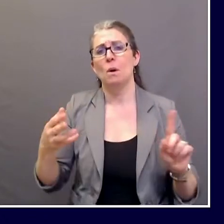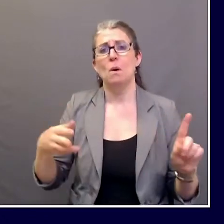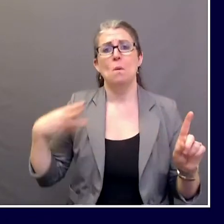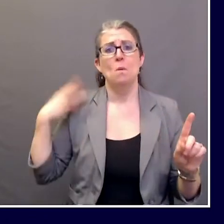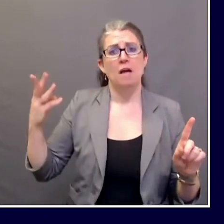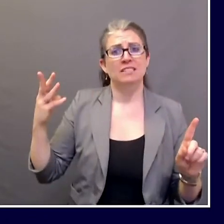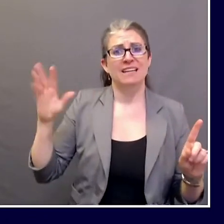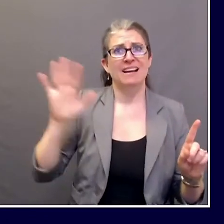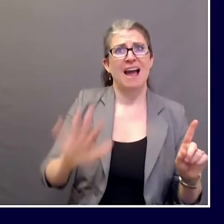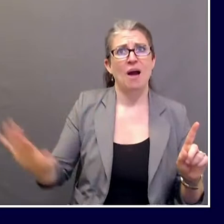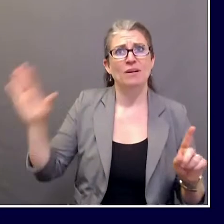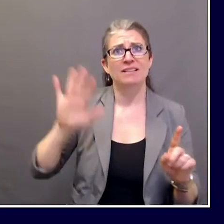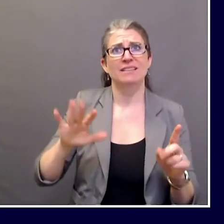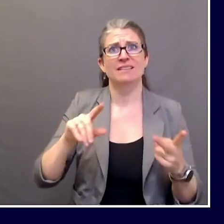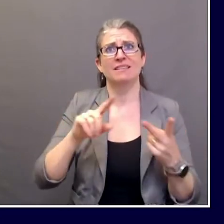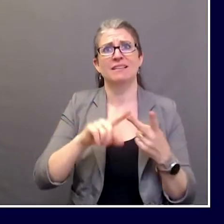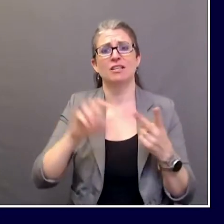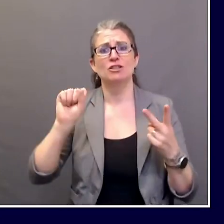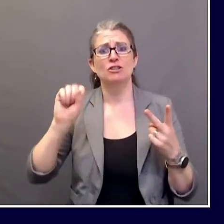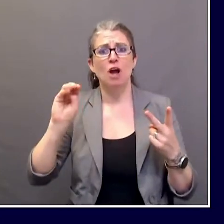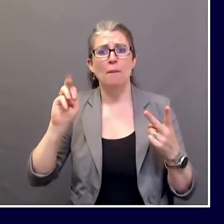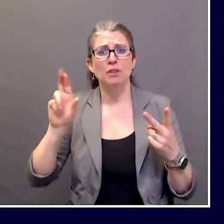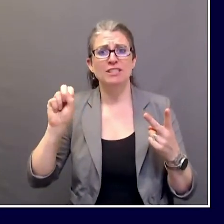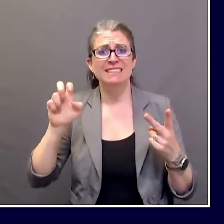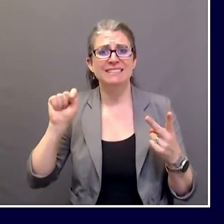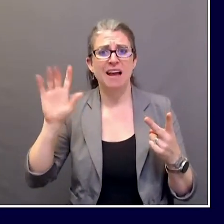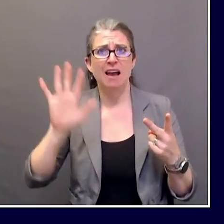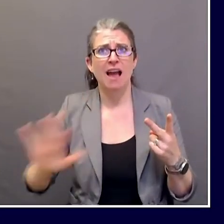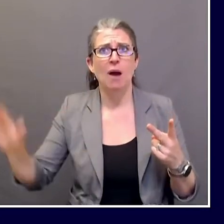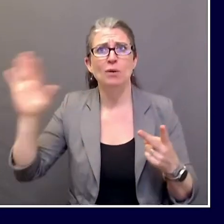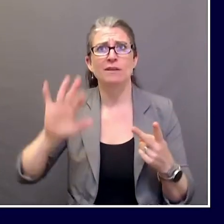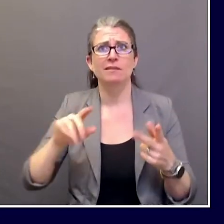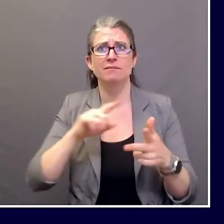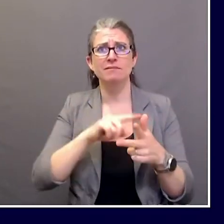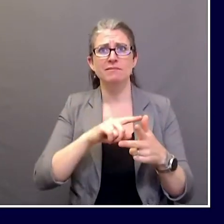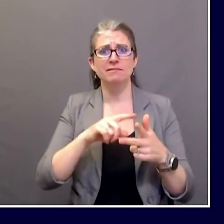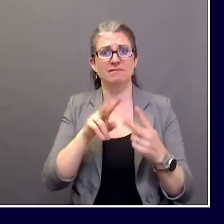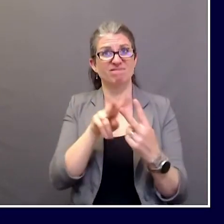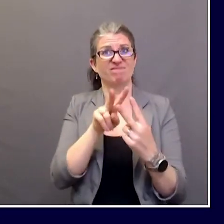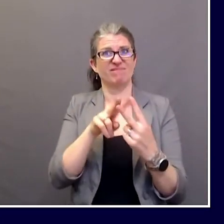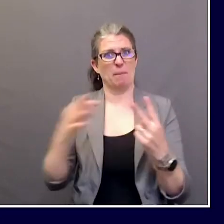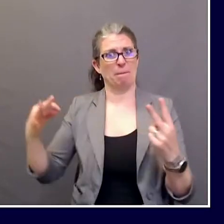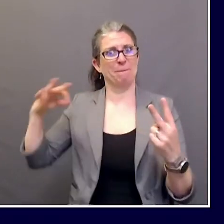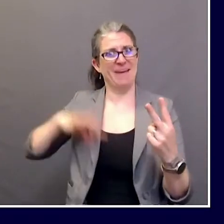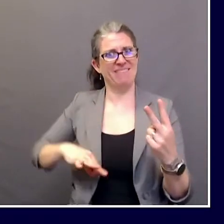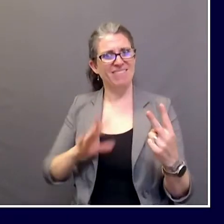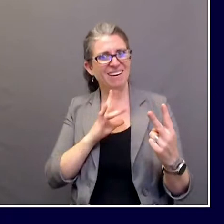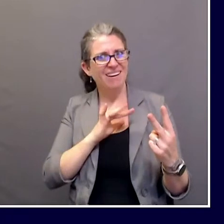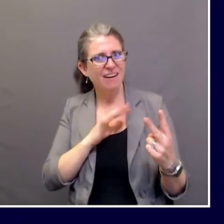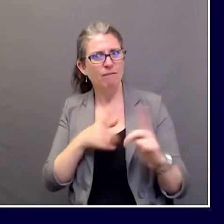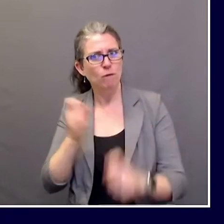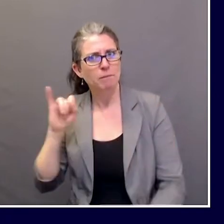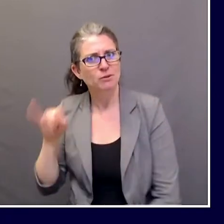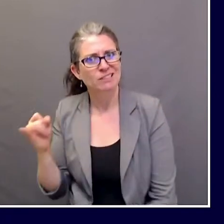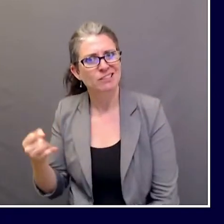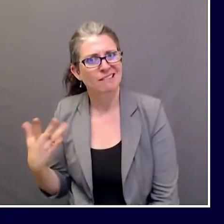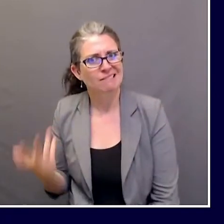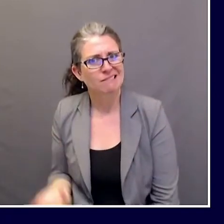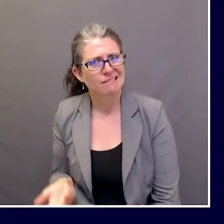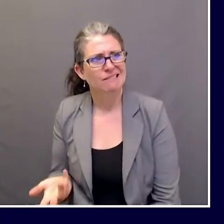because of the J&J doses. How could this impact those areas, and how do you plan on compensating for